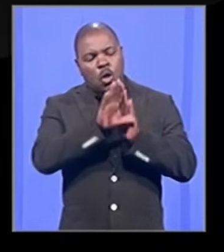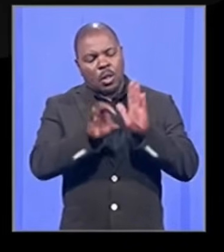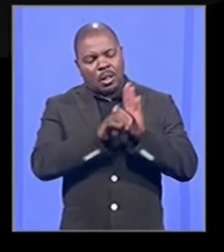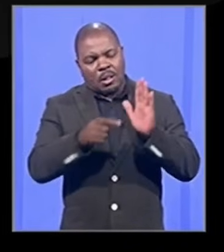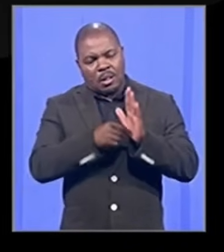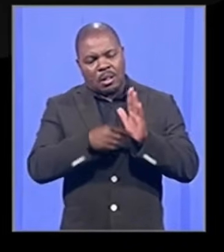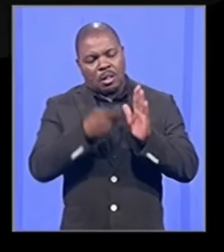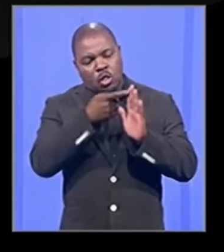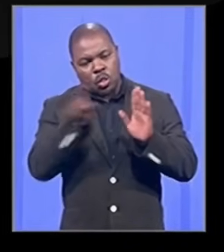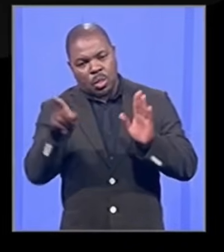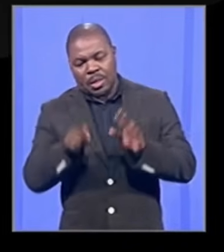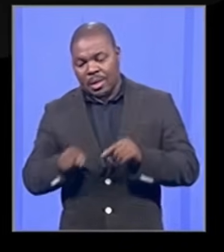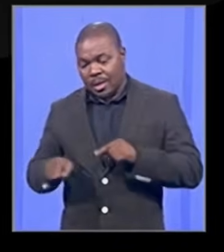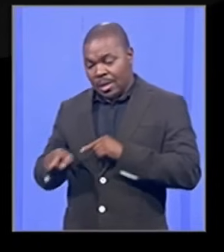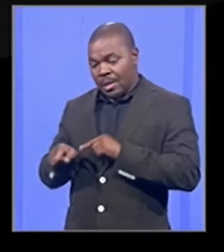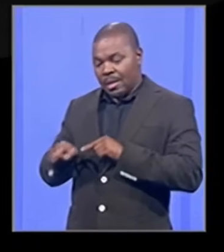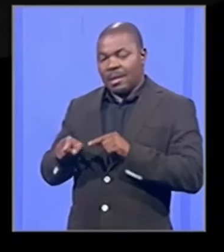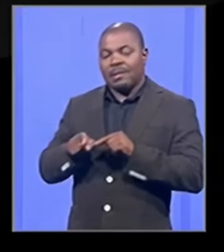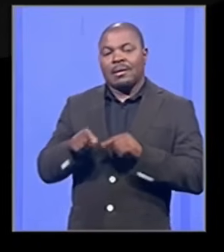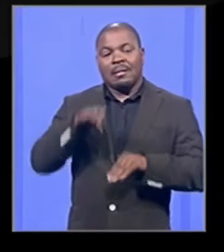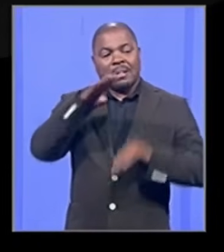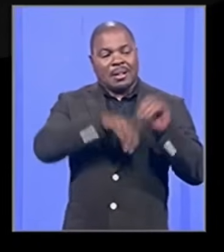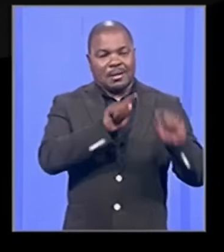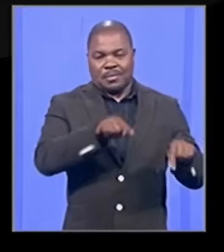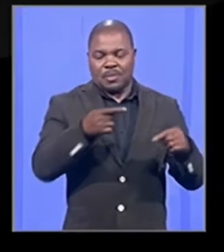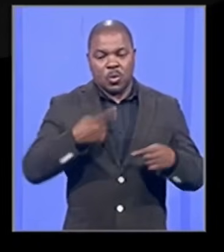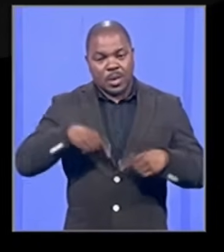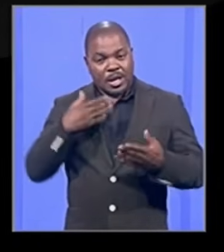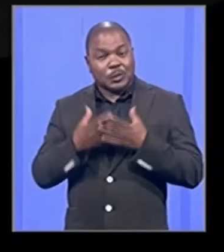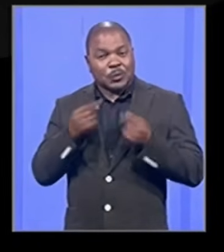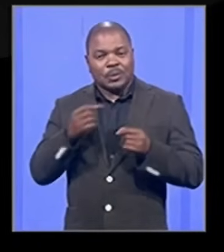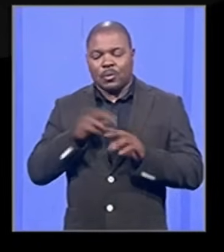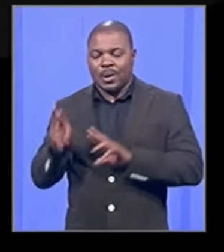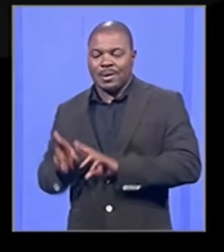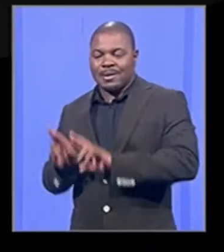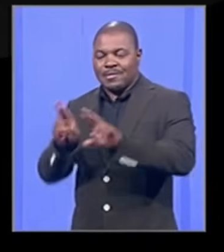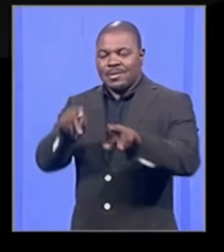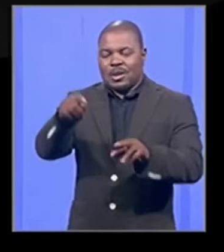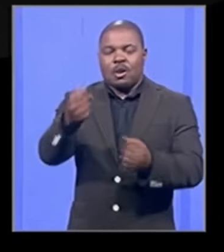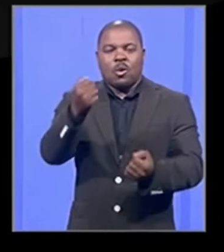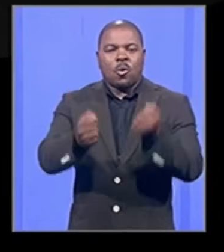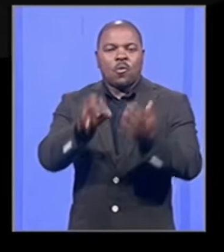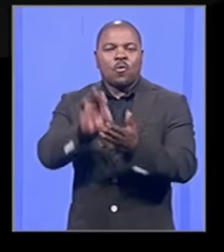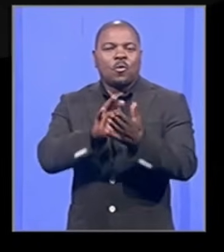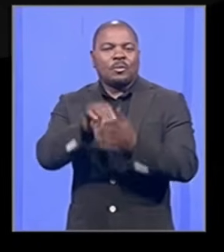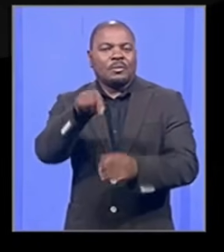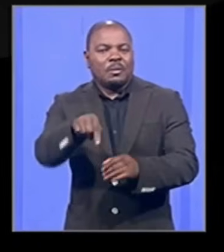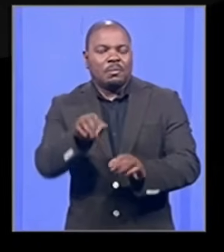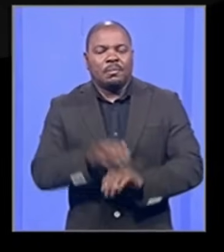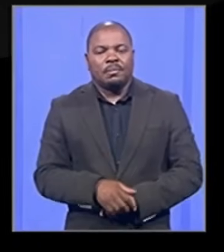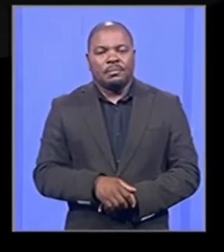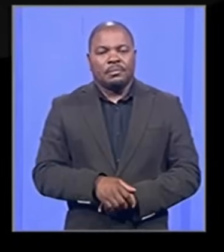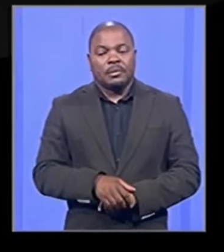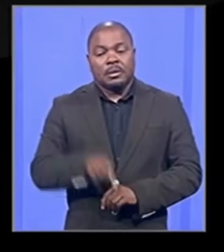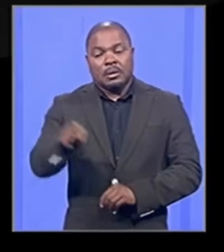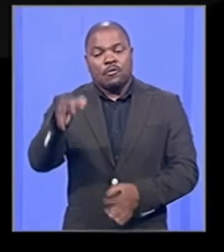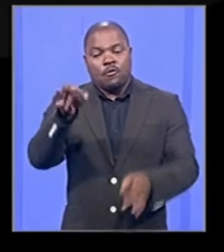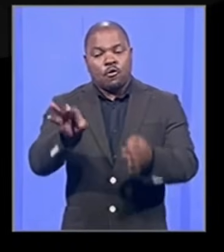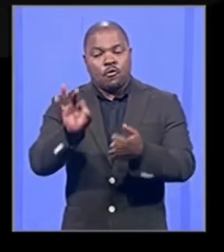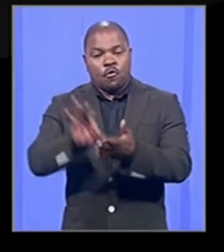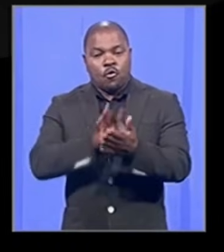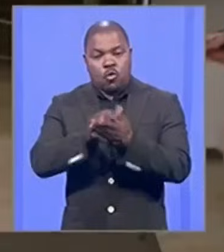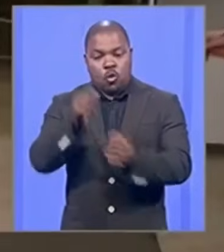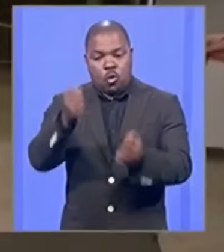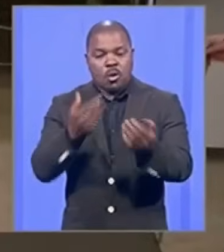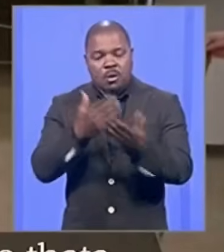the Commission cannot impose a sanction. All it can do is to refer that matter to the electoral court for the electoral court to mete out the